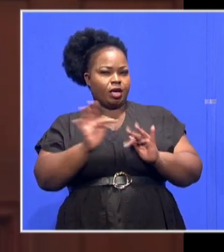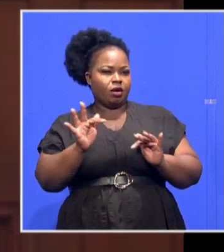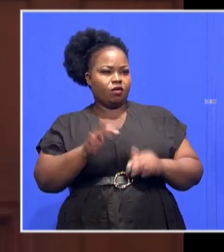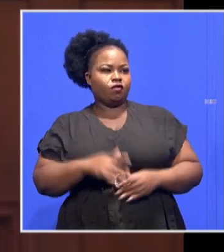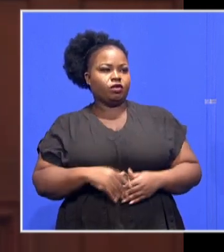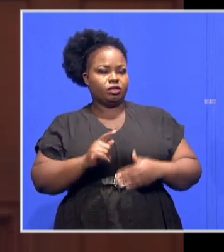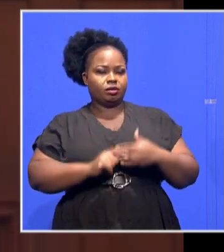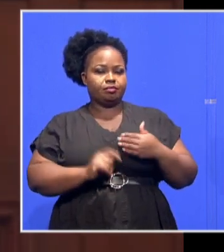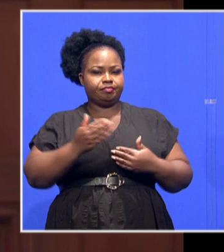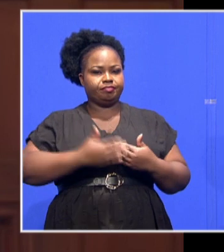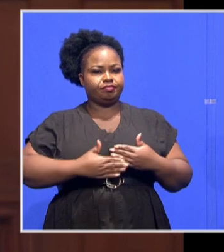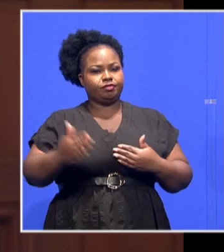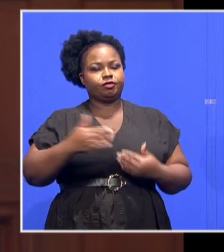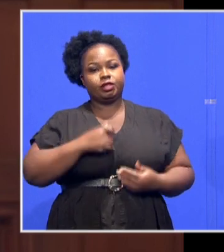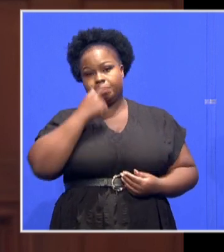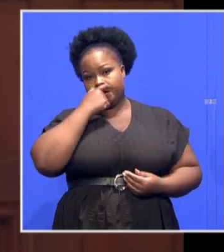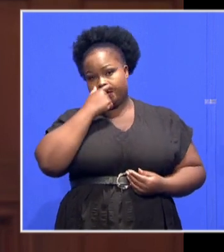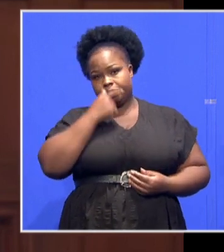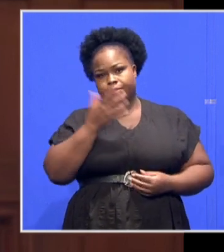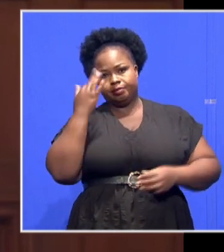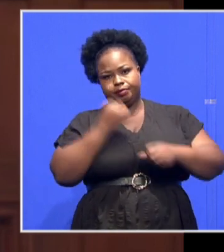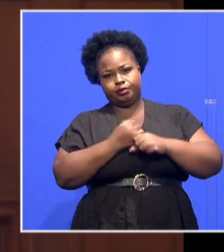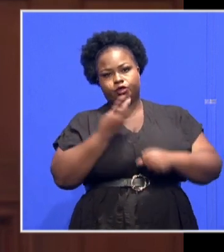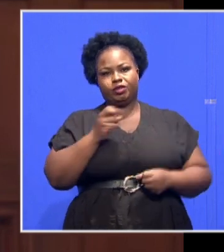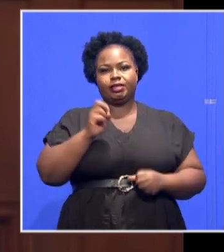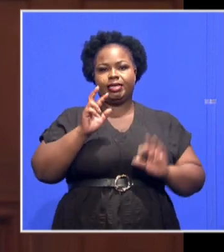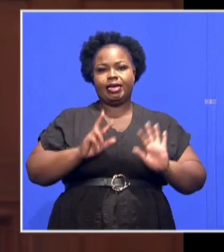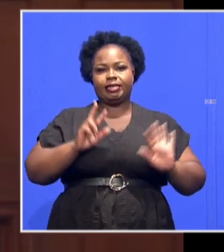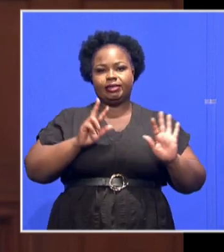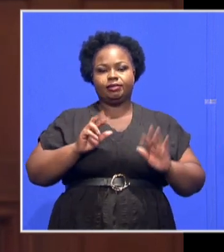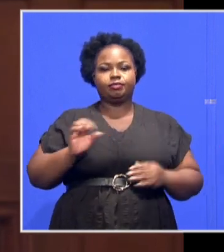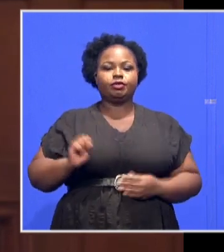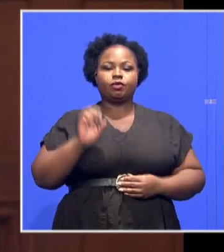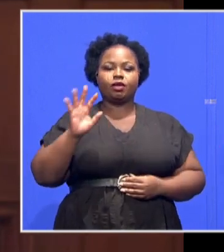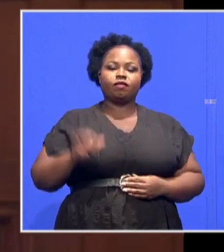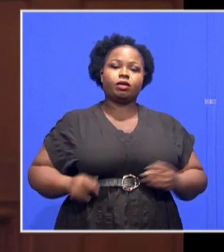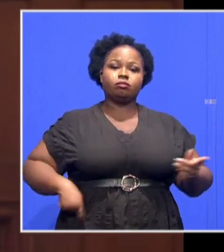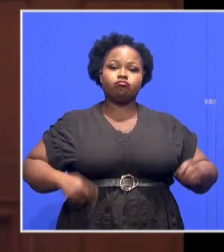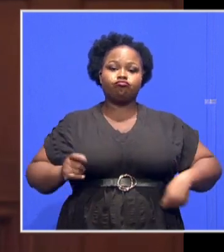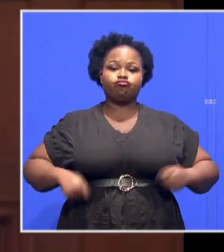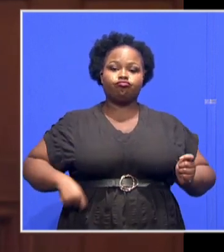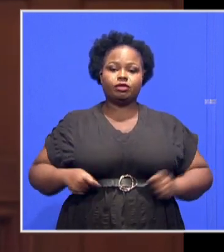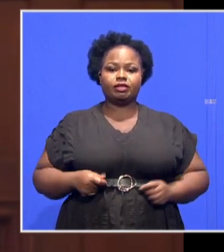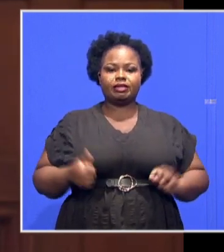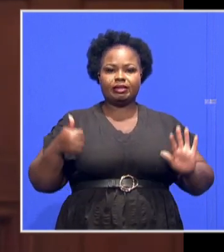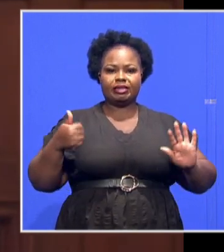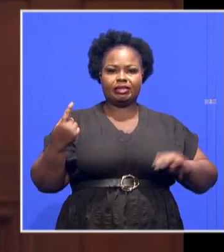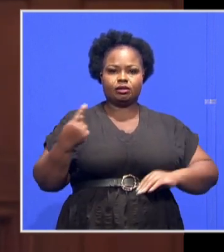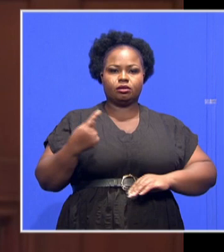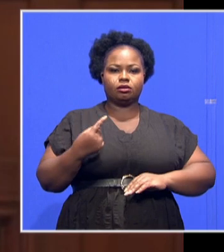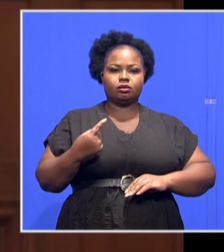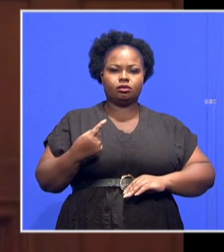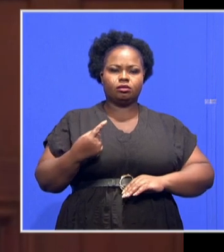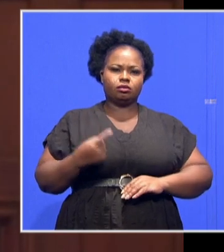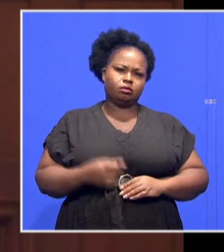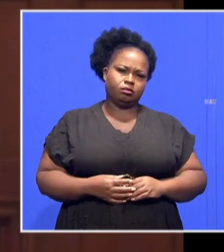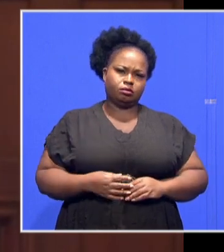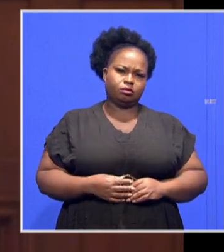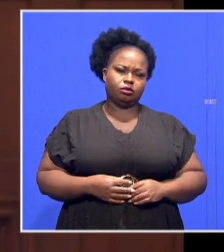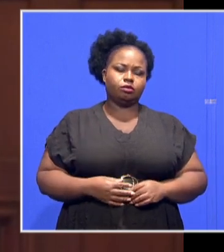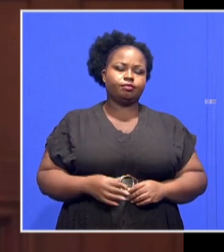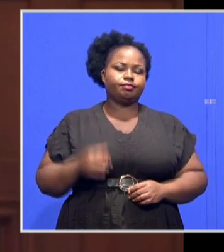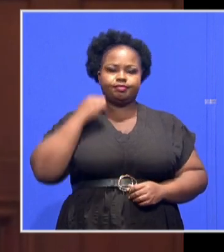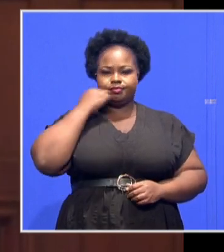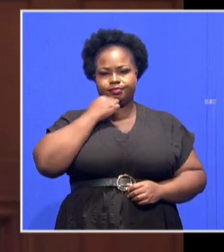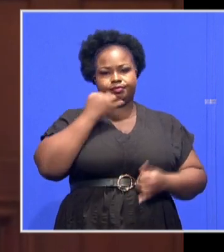Mr. Ramaphosa. In 2018, South Africa spent a total of 6 days under load shedding.